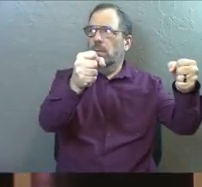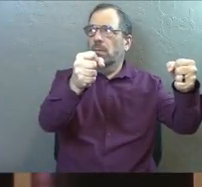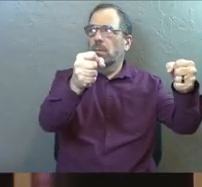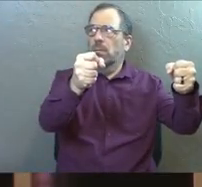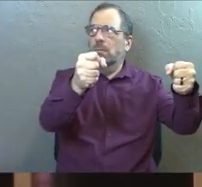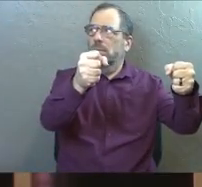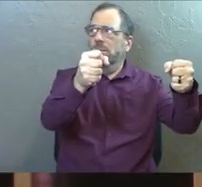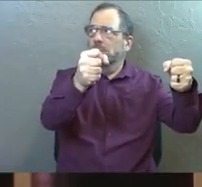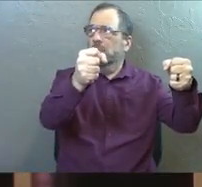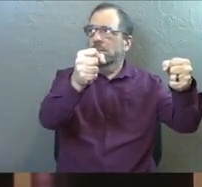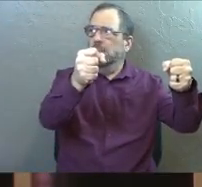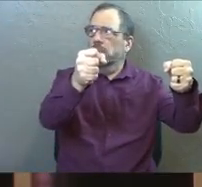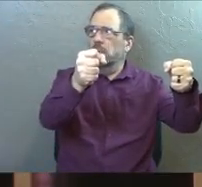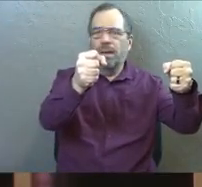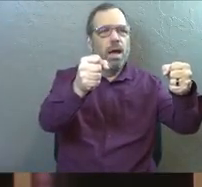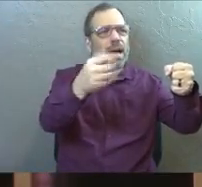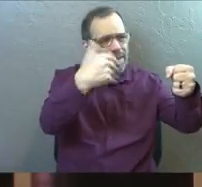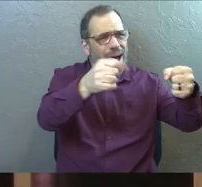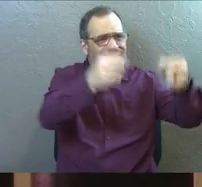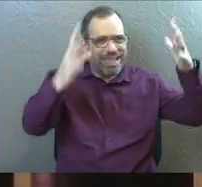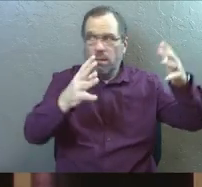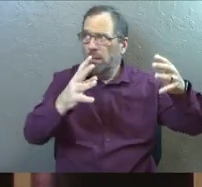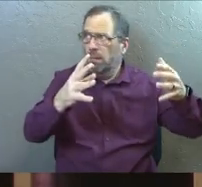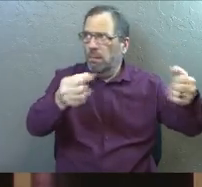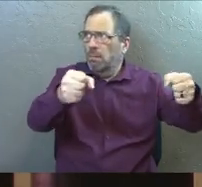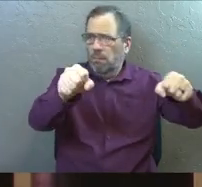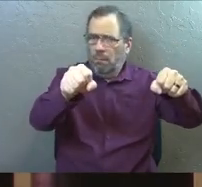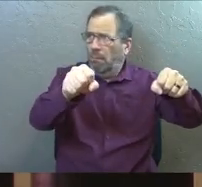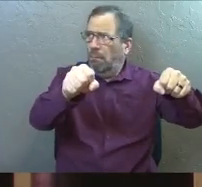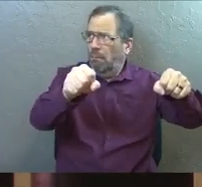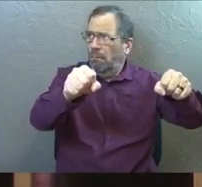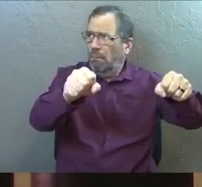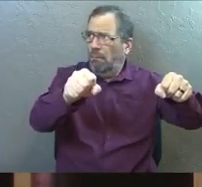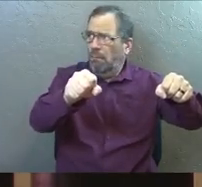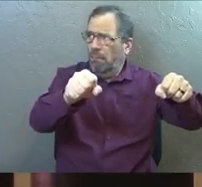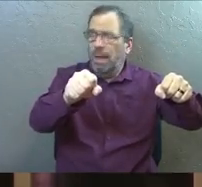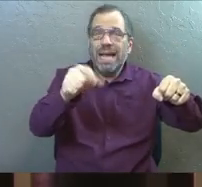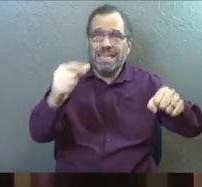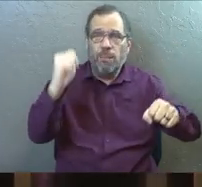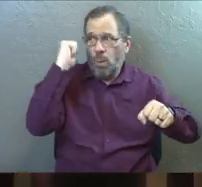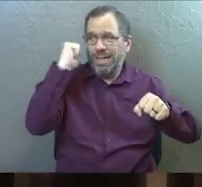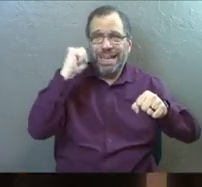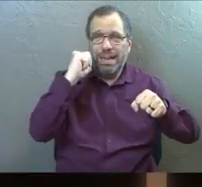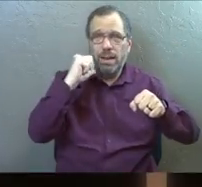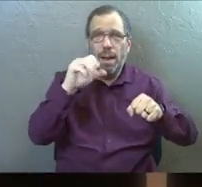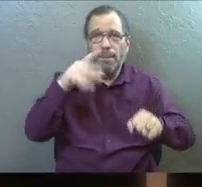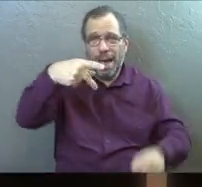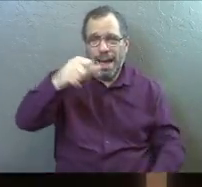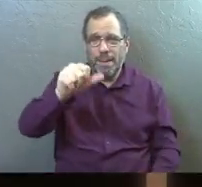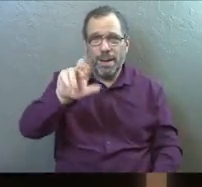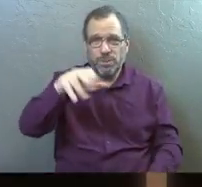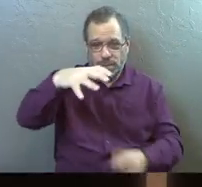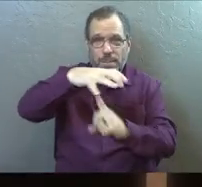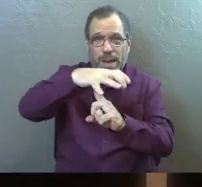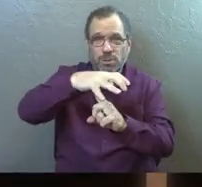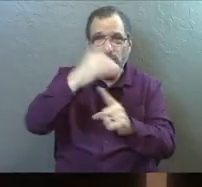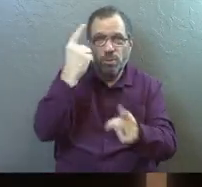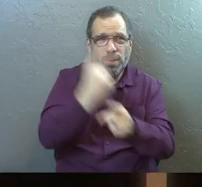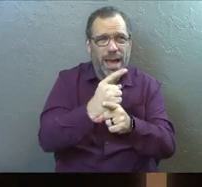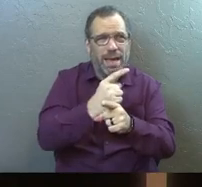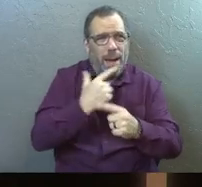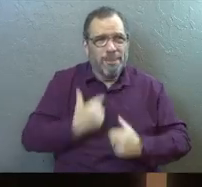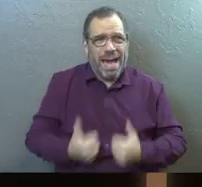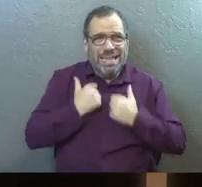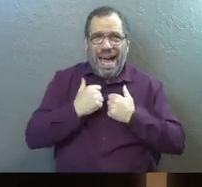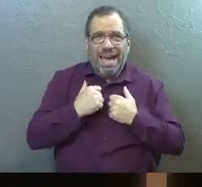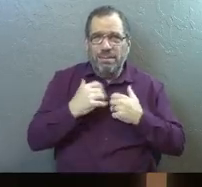You know what I mean? Like, I have to trust somebody packed this parachute right. My life